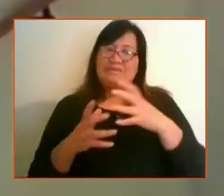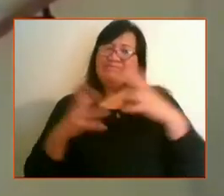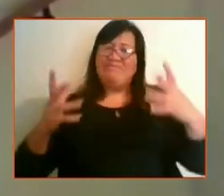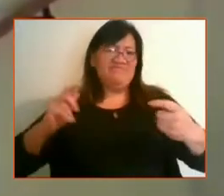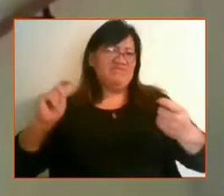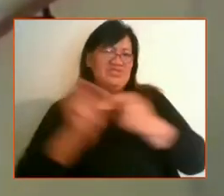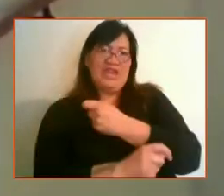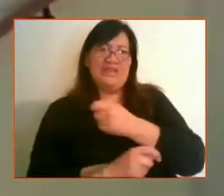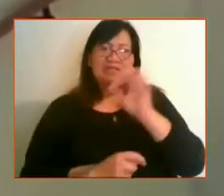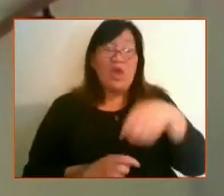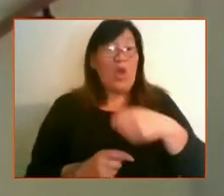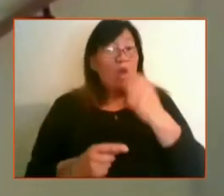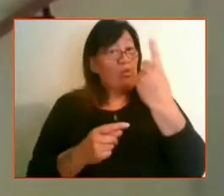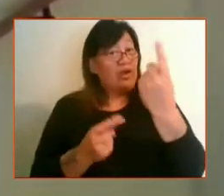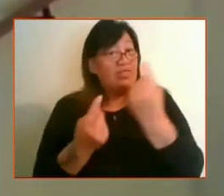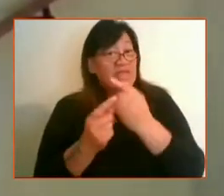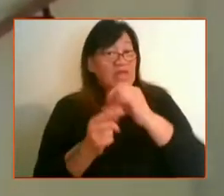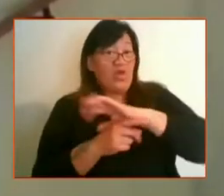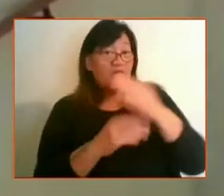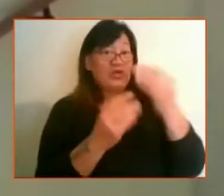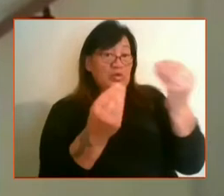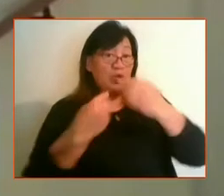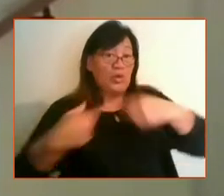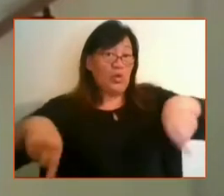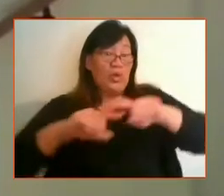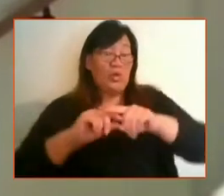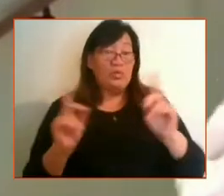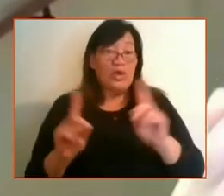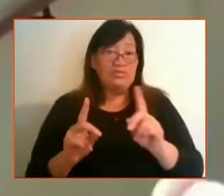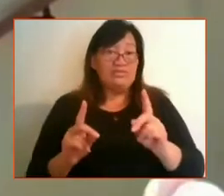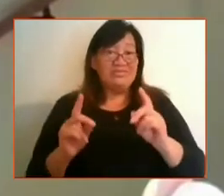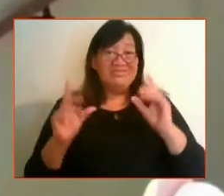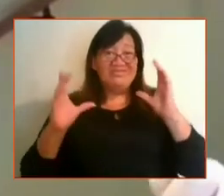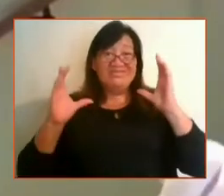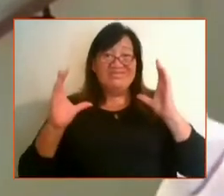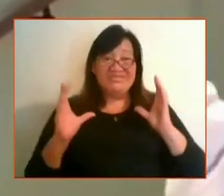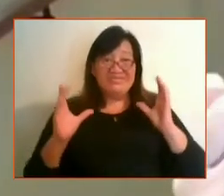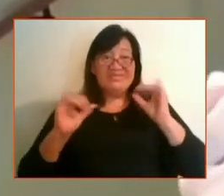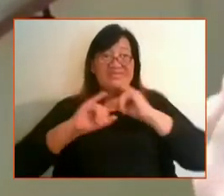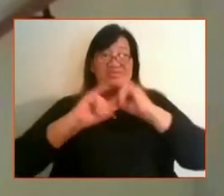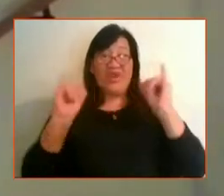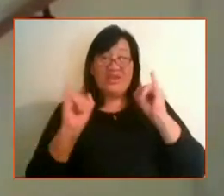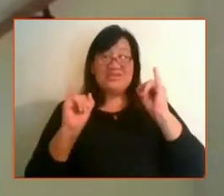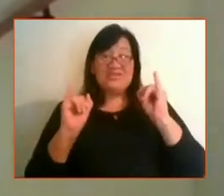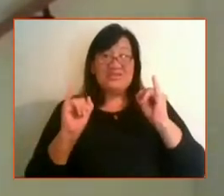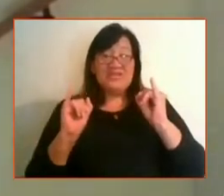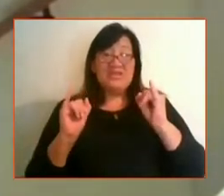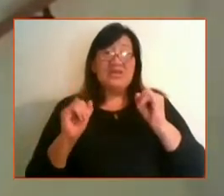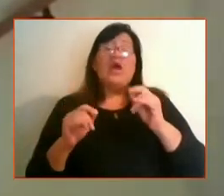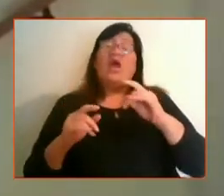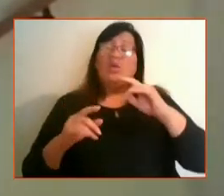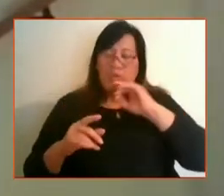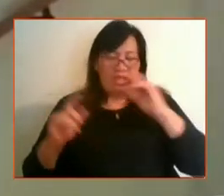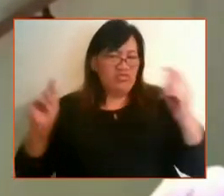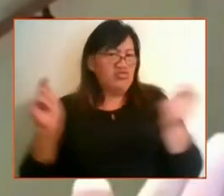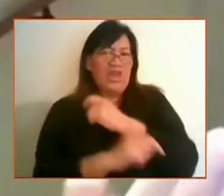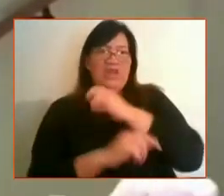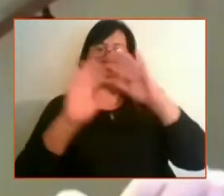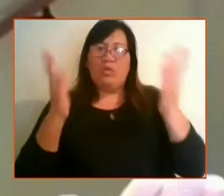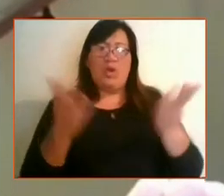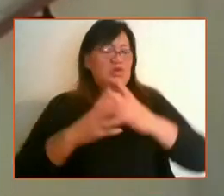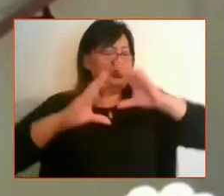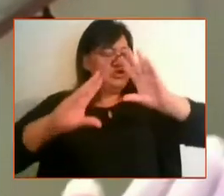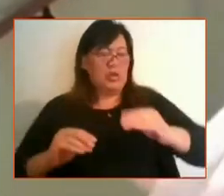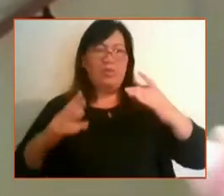that, COVID has taught us is that when we're under pressure, when we're in crisis, we will change the world, we'll stop our lives, we'll